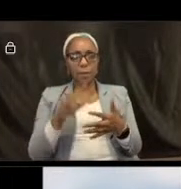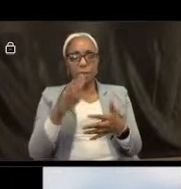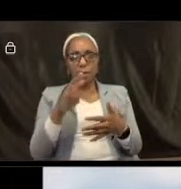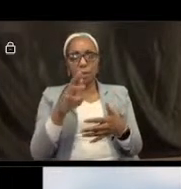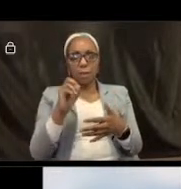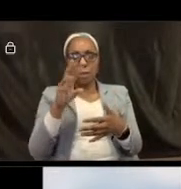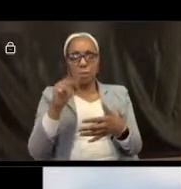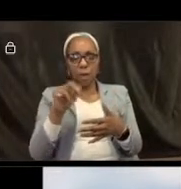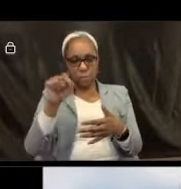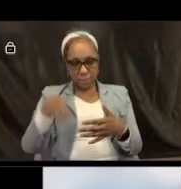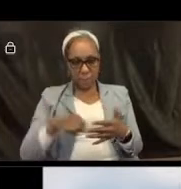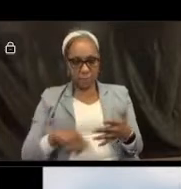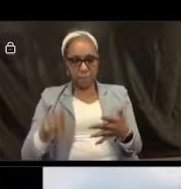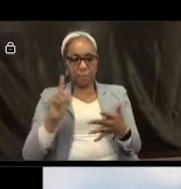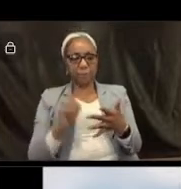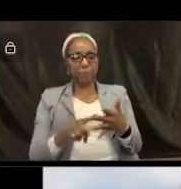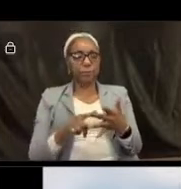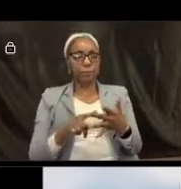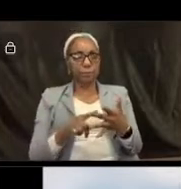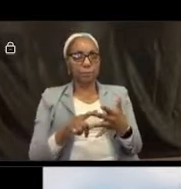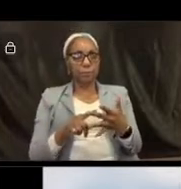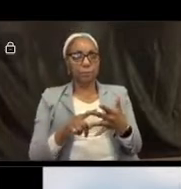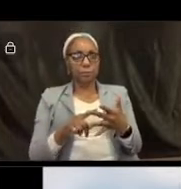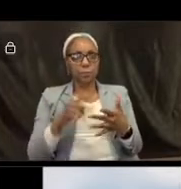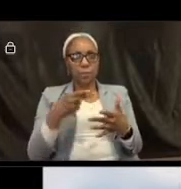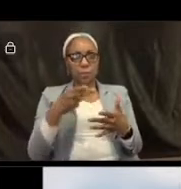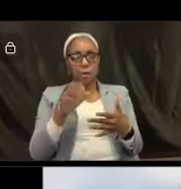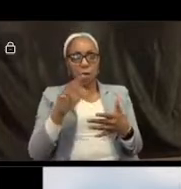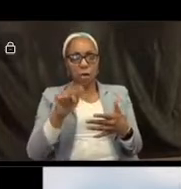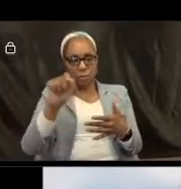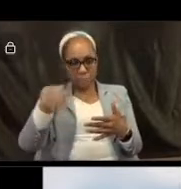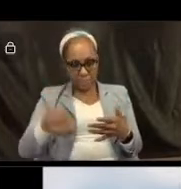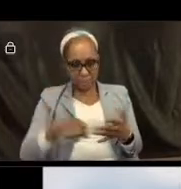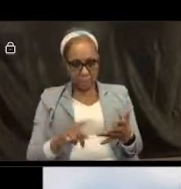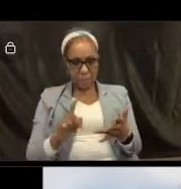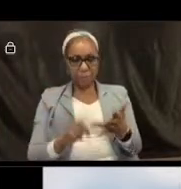Brown, Yes. Hart, Yes.